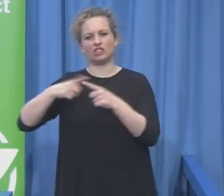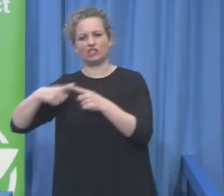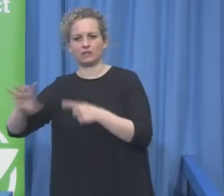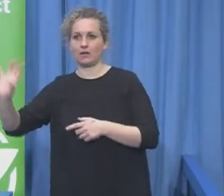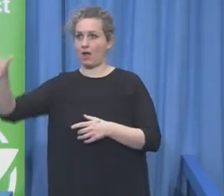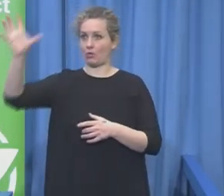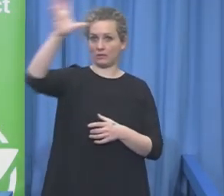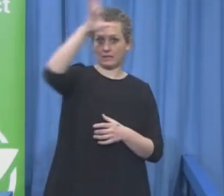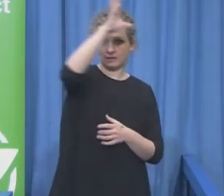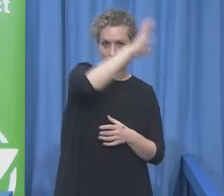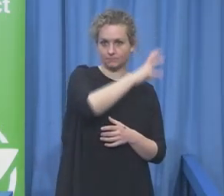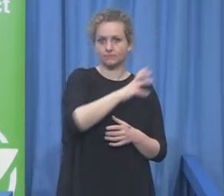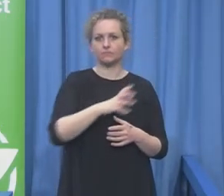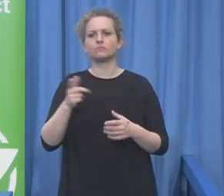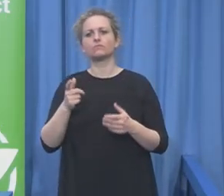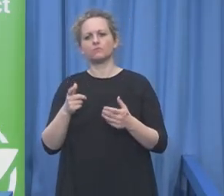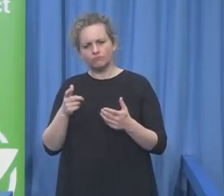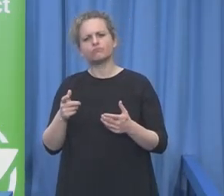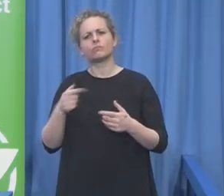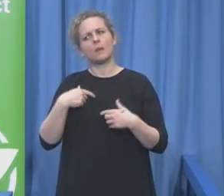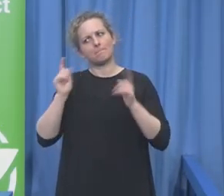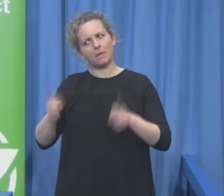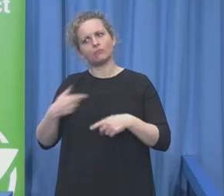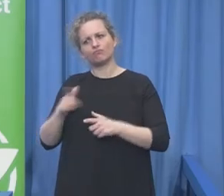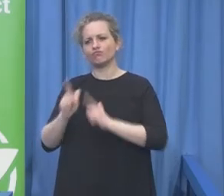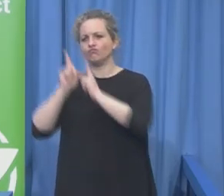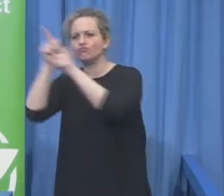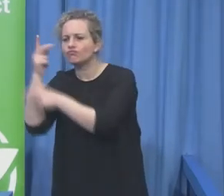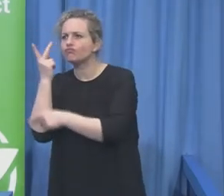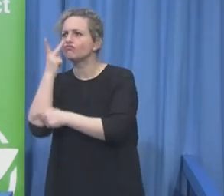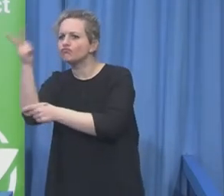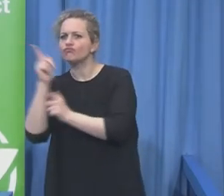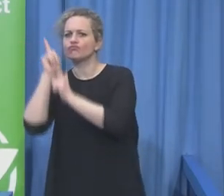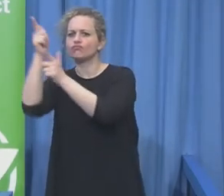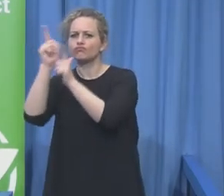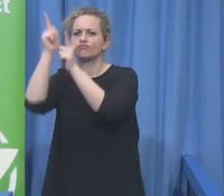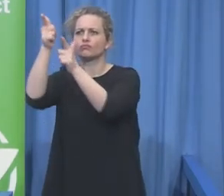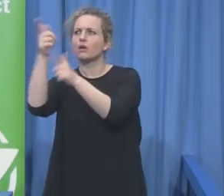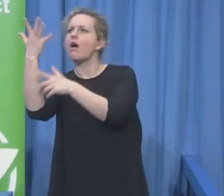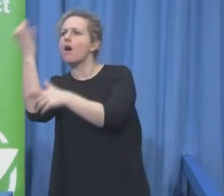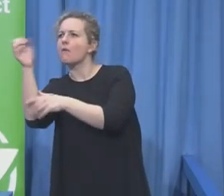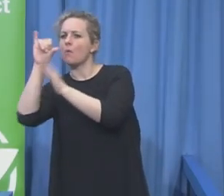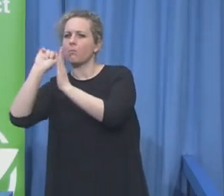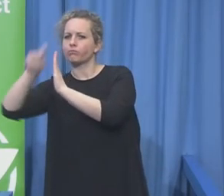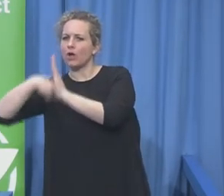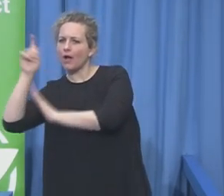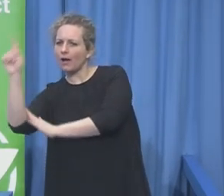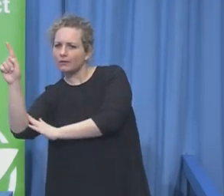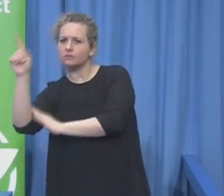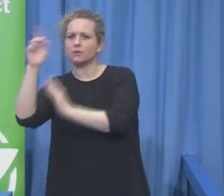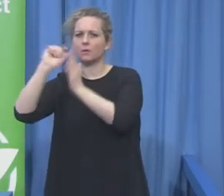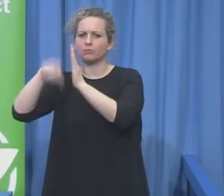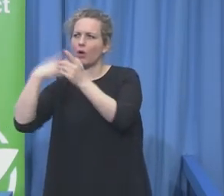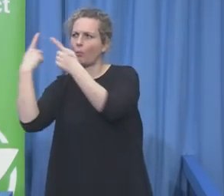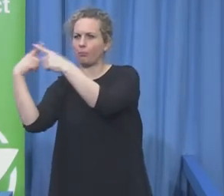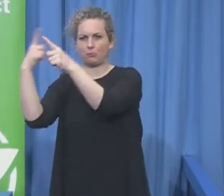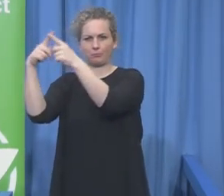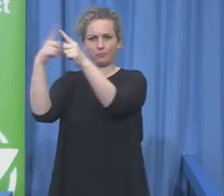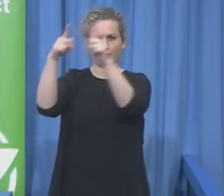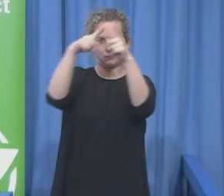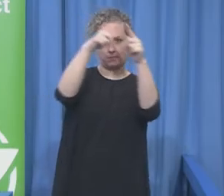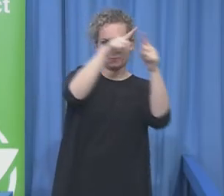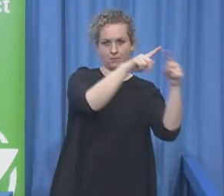see in many projects for TVET some aspects of JBS, but never I have seen the complete model. So what